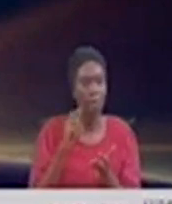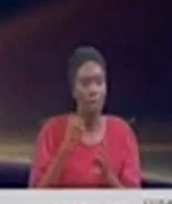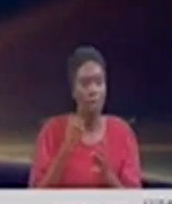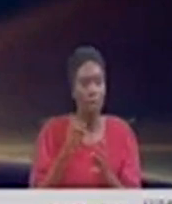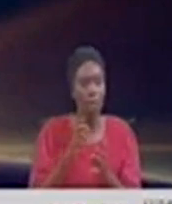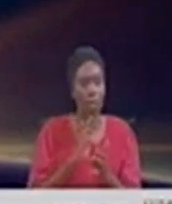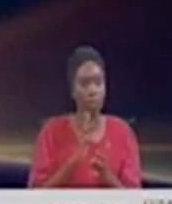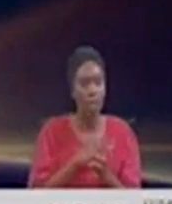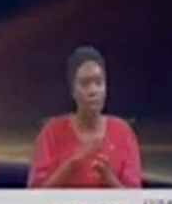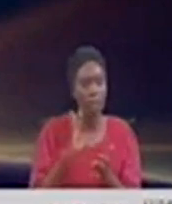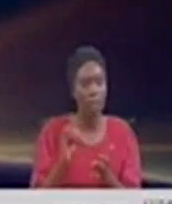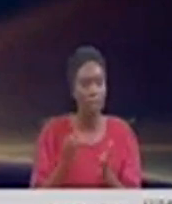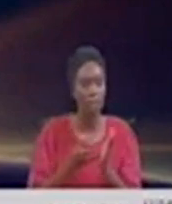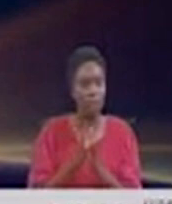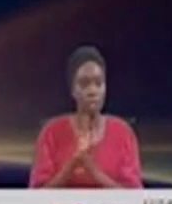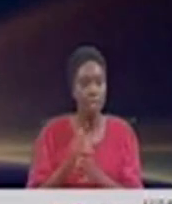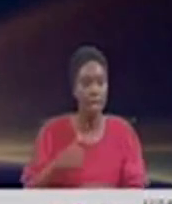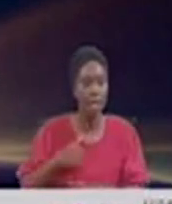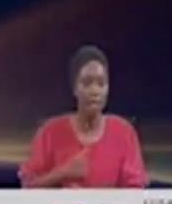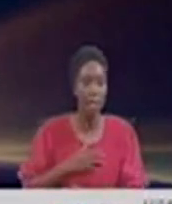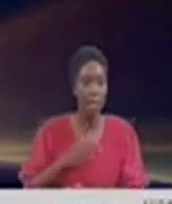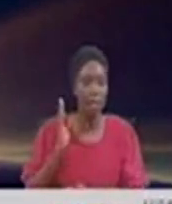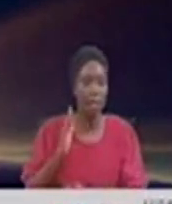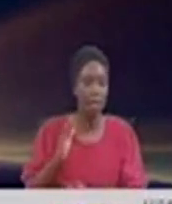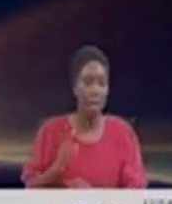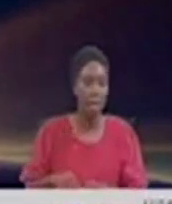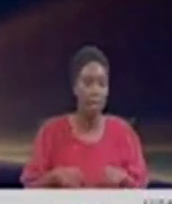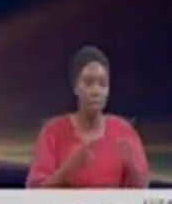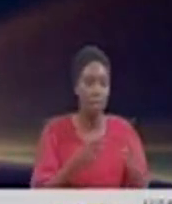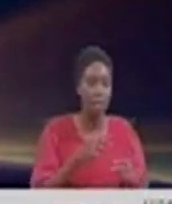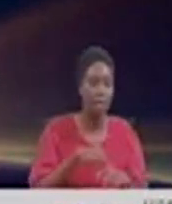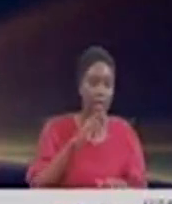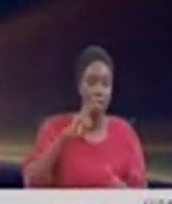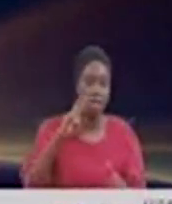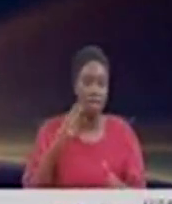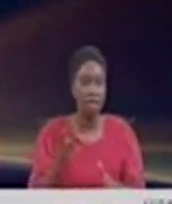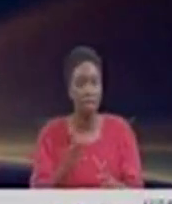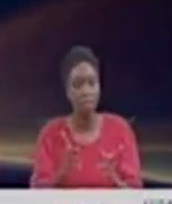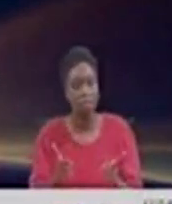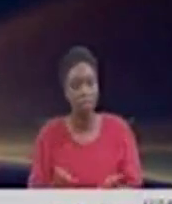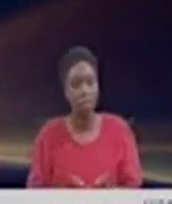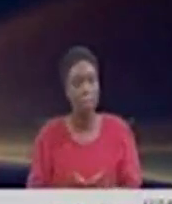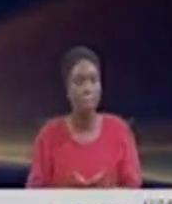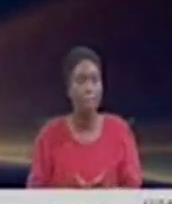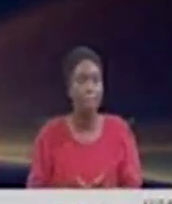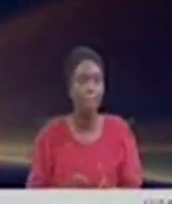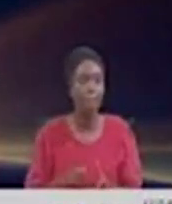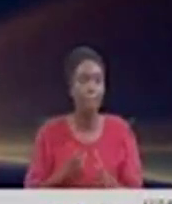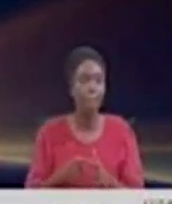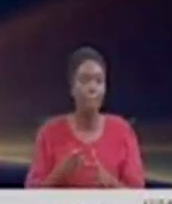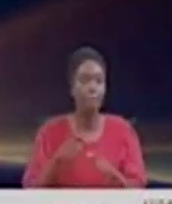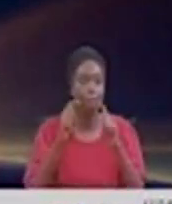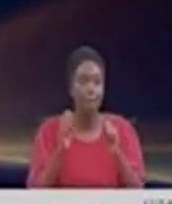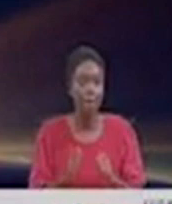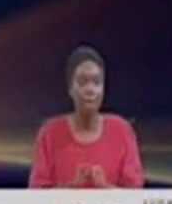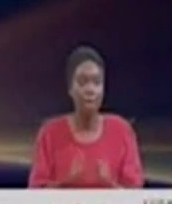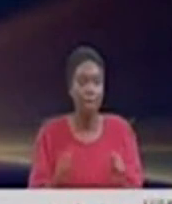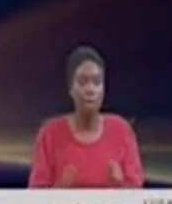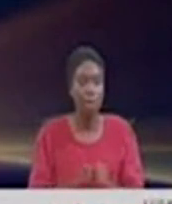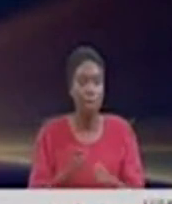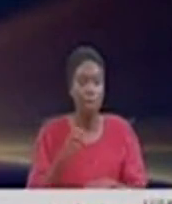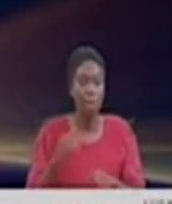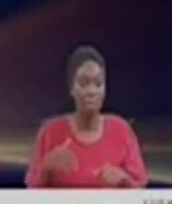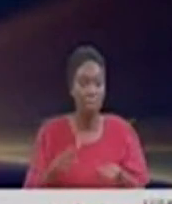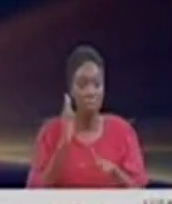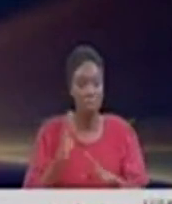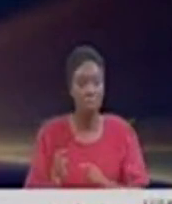1,450 throughout their armies, and they shall set forth in the second rank. Then the tabernacle of the